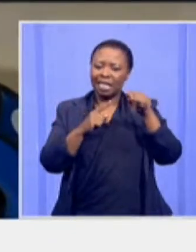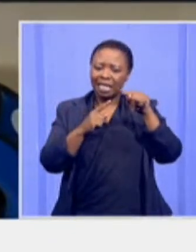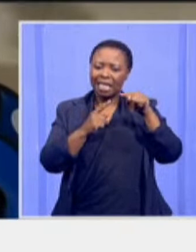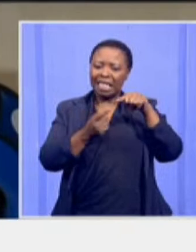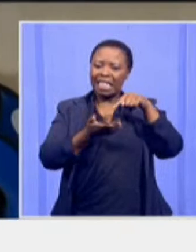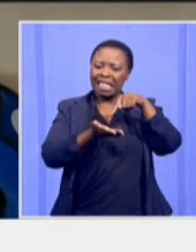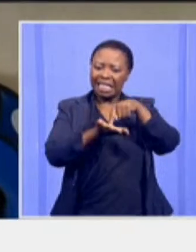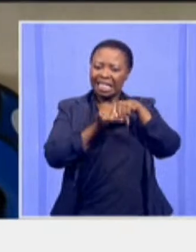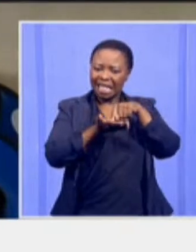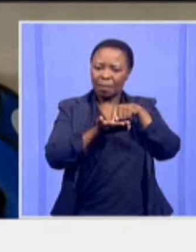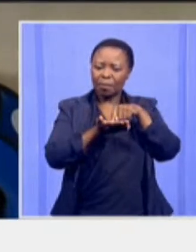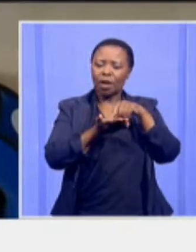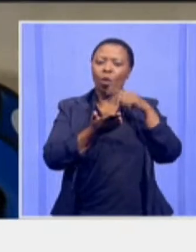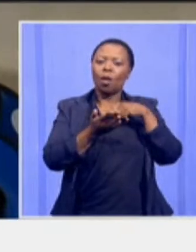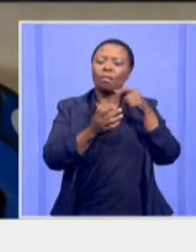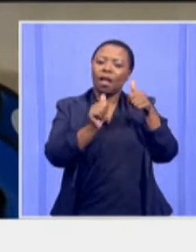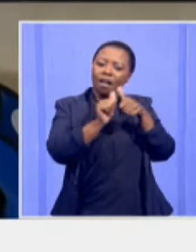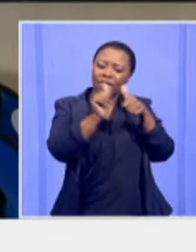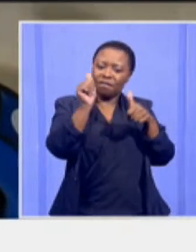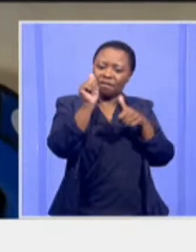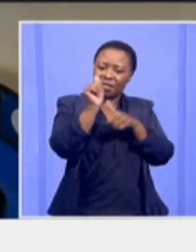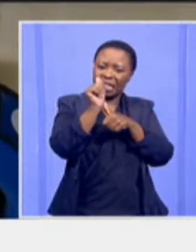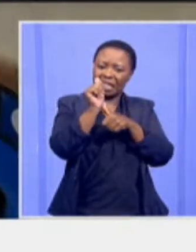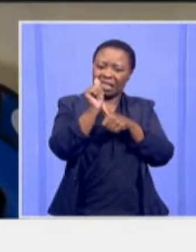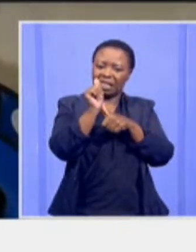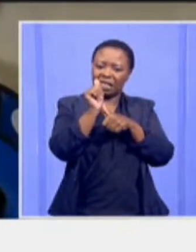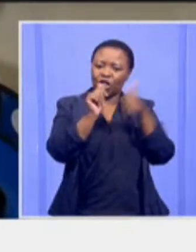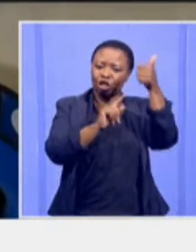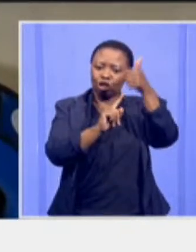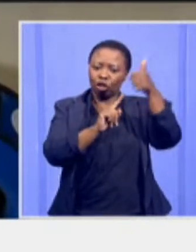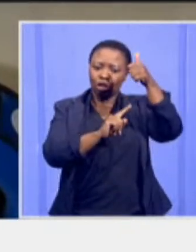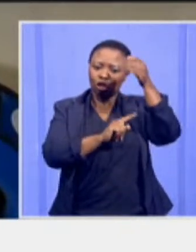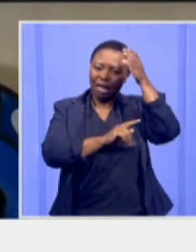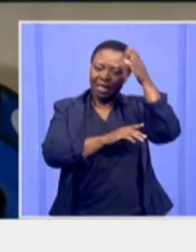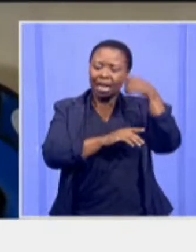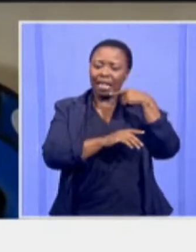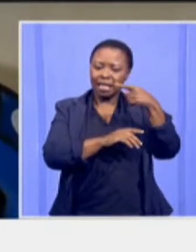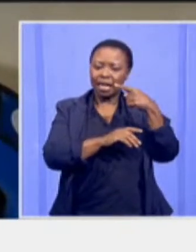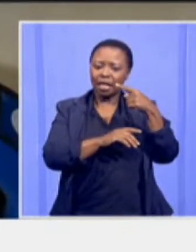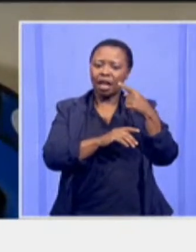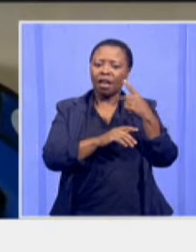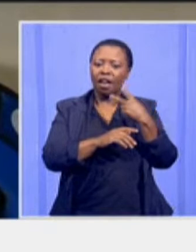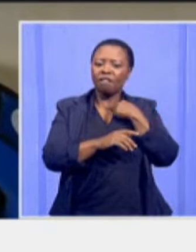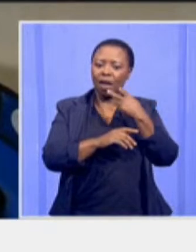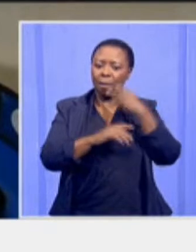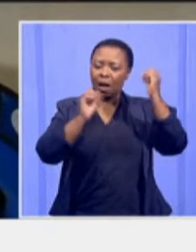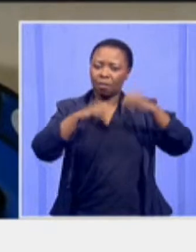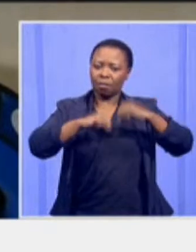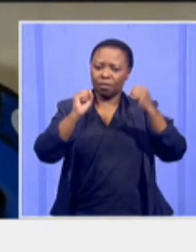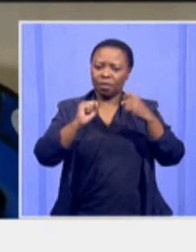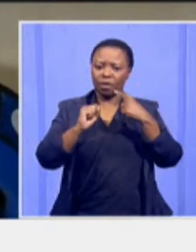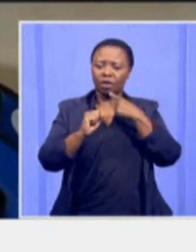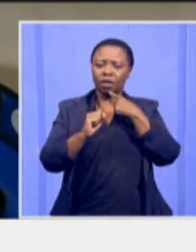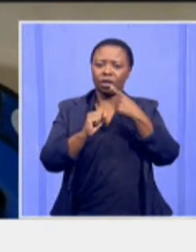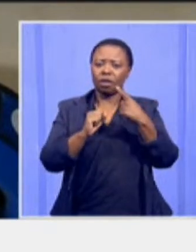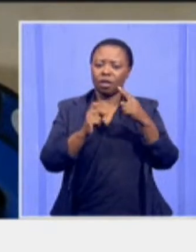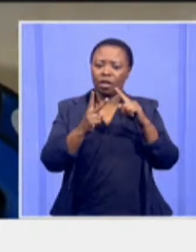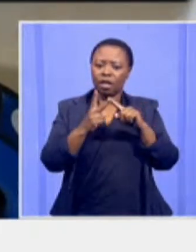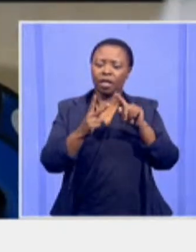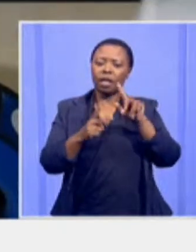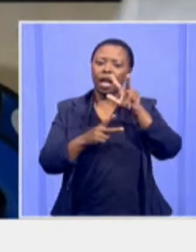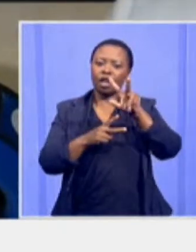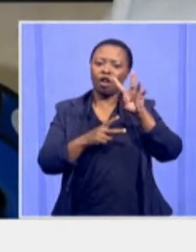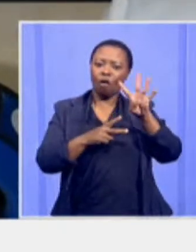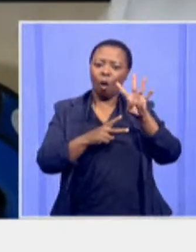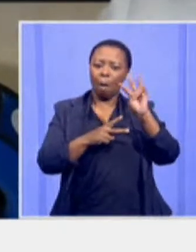been speaking with the Vice Chancellor. The Vice Chancellor verbally agreed to us and said, no, the deficit is 84 million for our